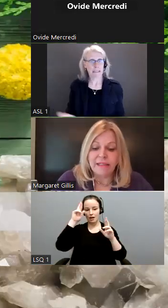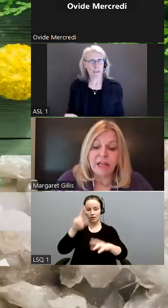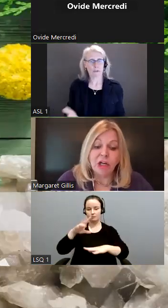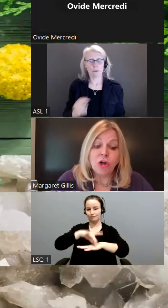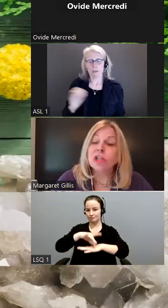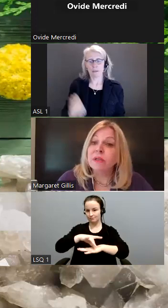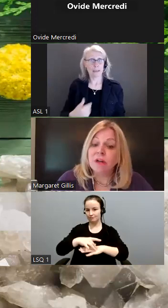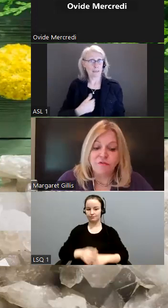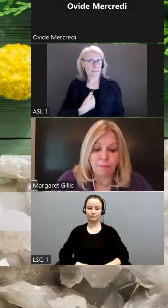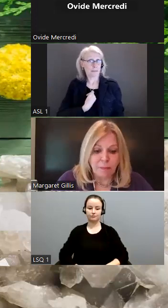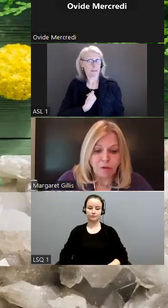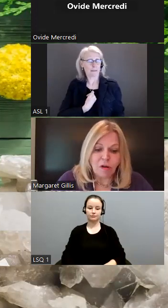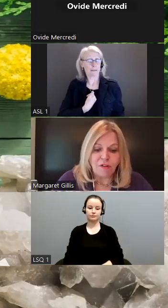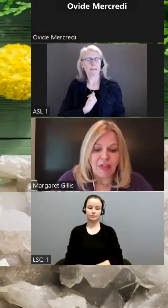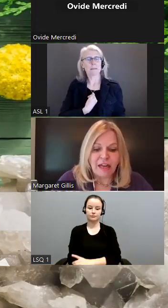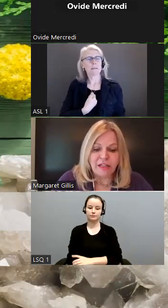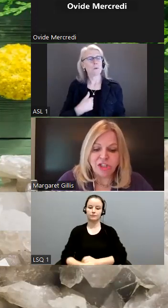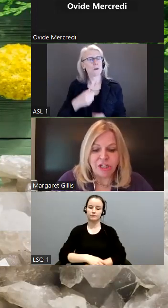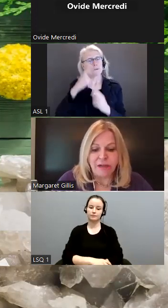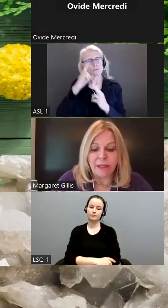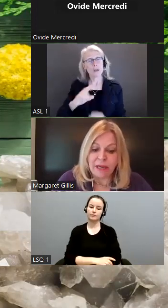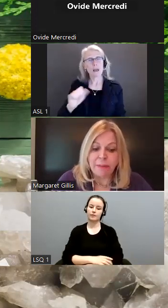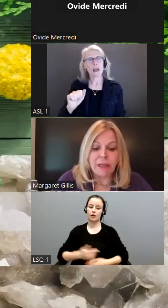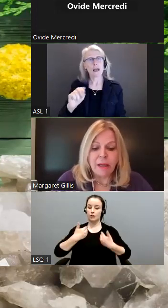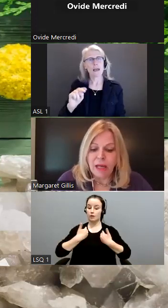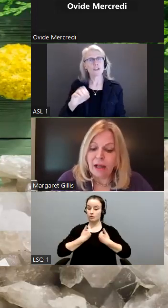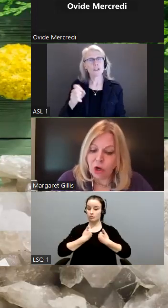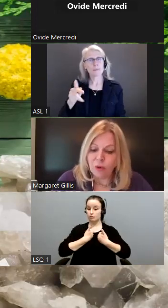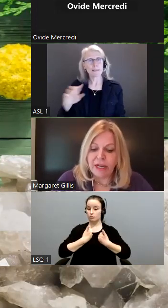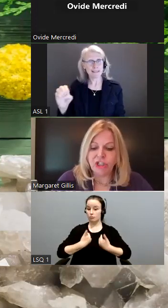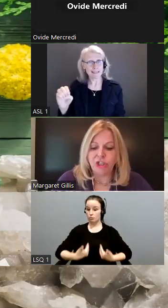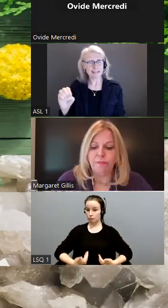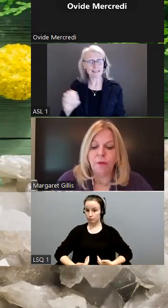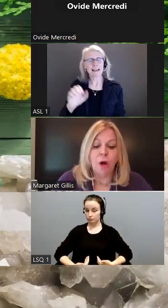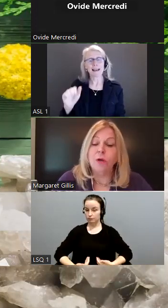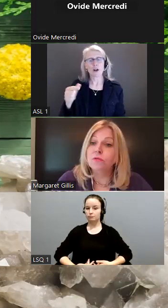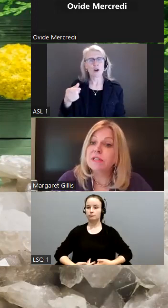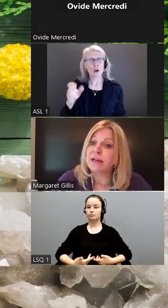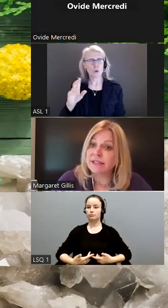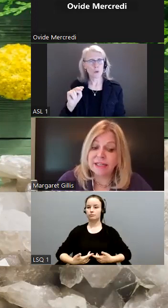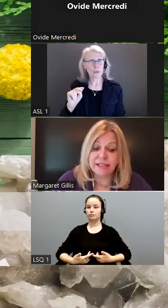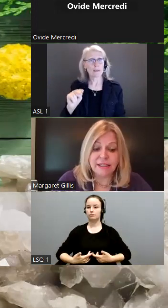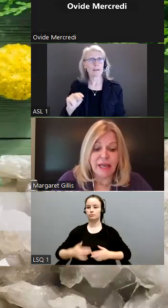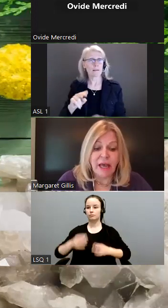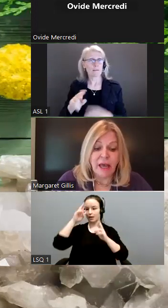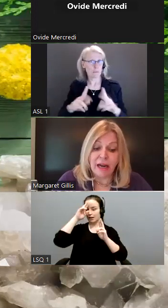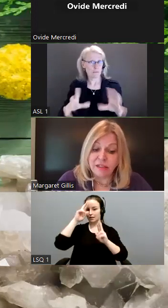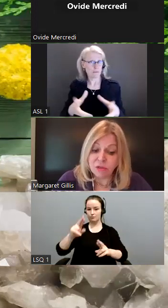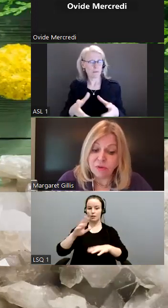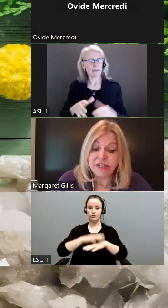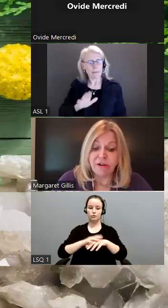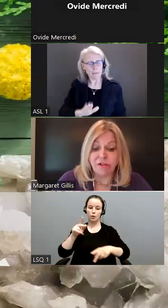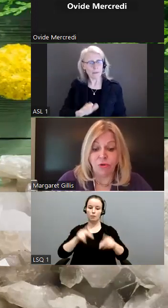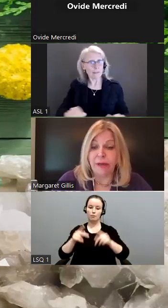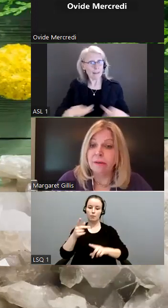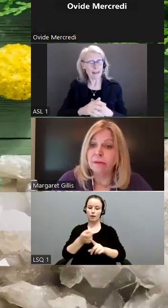it is an acknowledgement of the people of the Anishinaabe Algonquin Nation, on whose unceded and